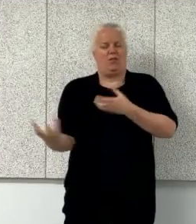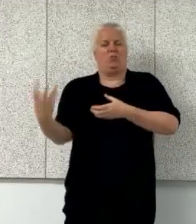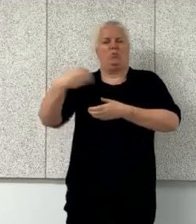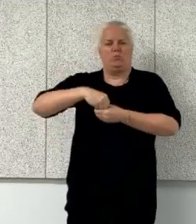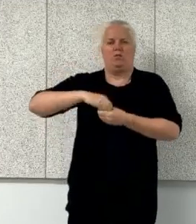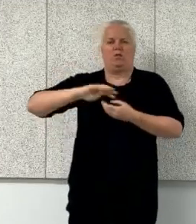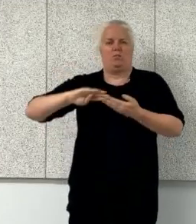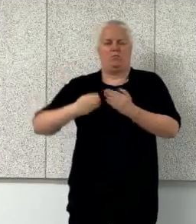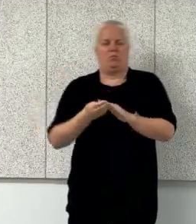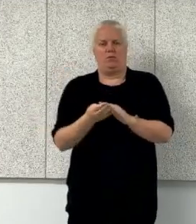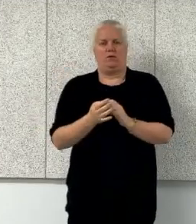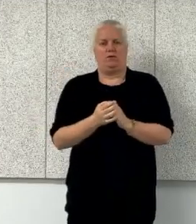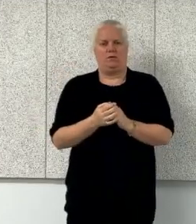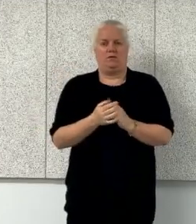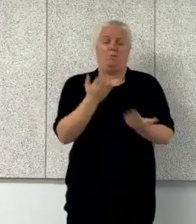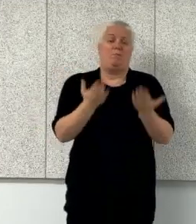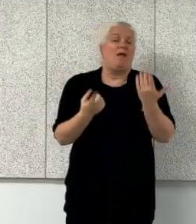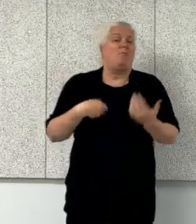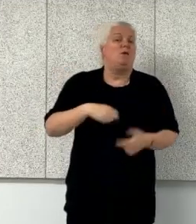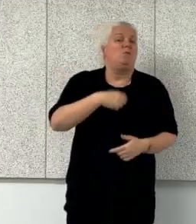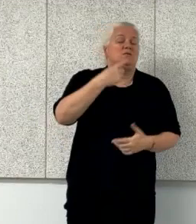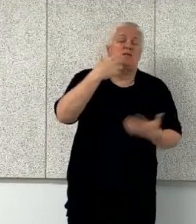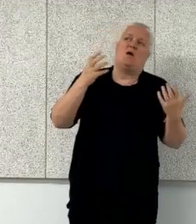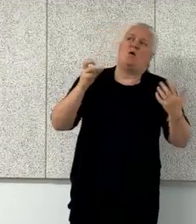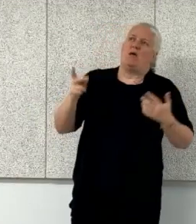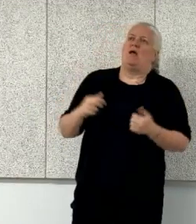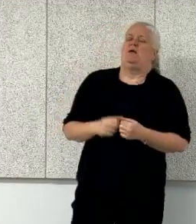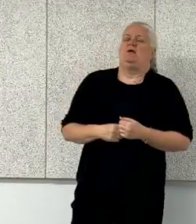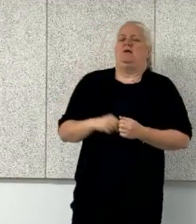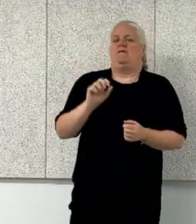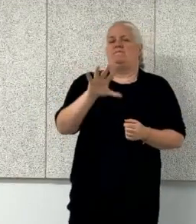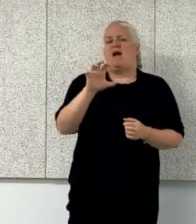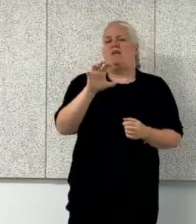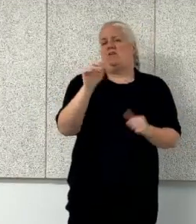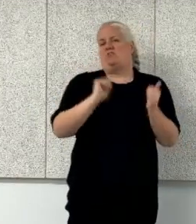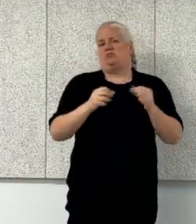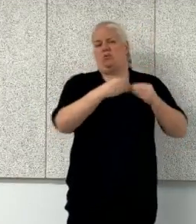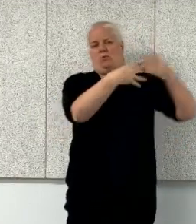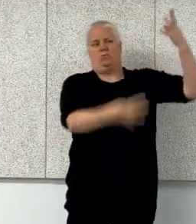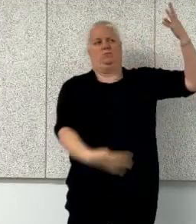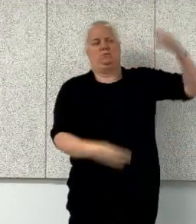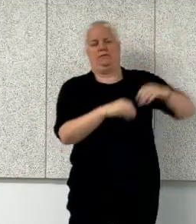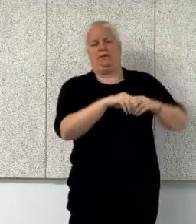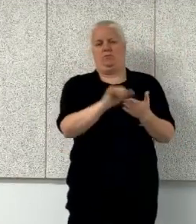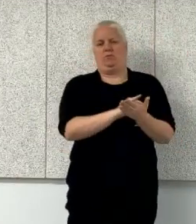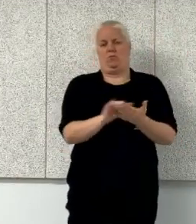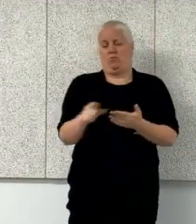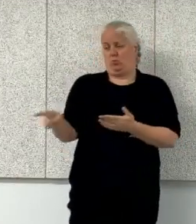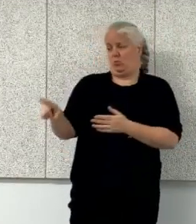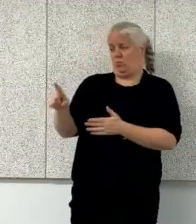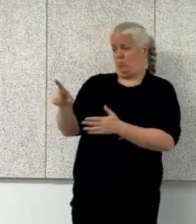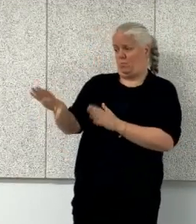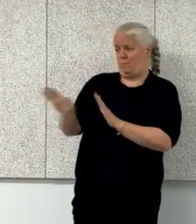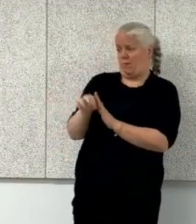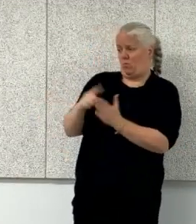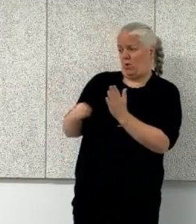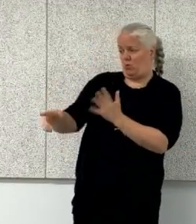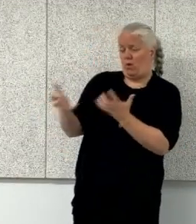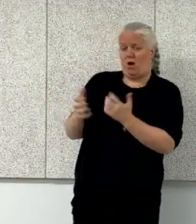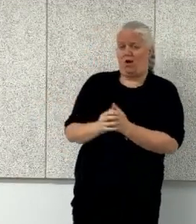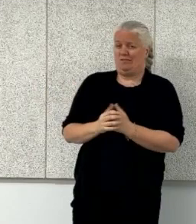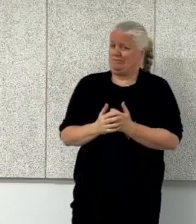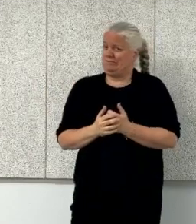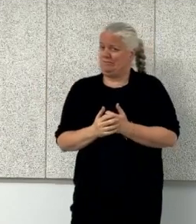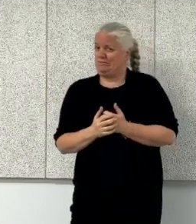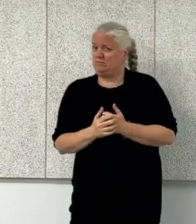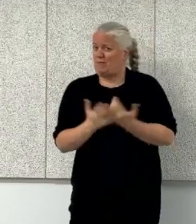the community. I mean, do we say, okay, here's the 500 shows that are going on in New York, pick what you want. I mean, it just,